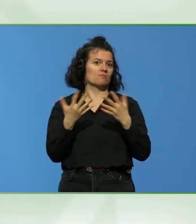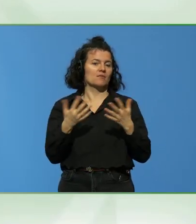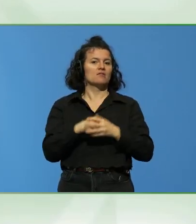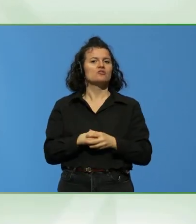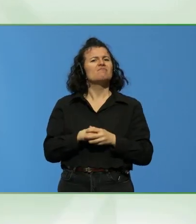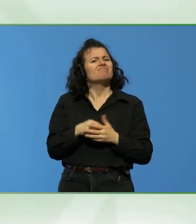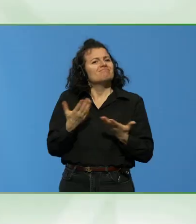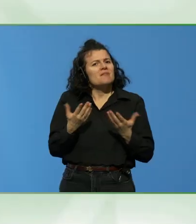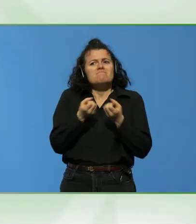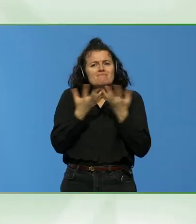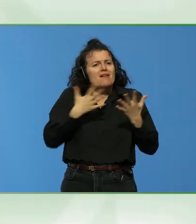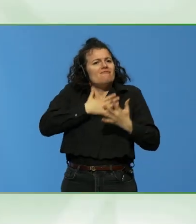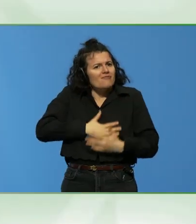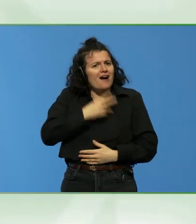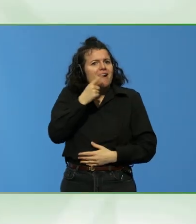outlets for representation?